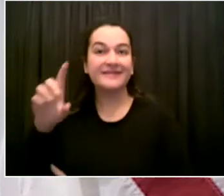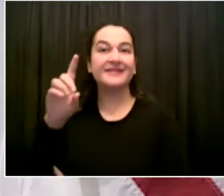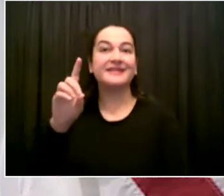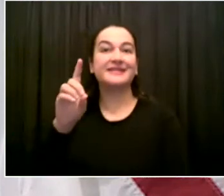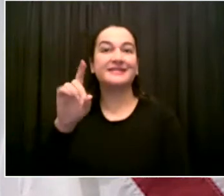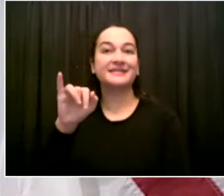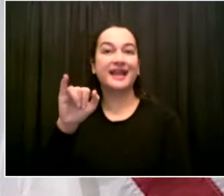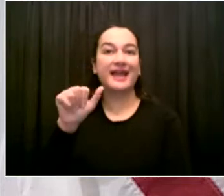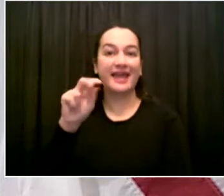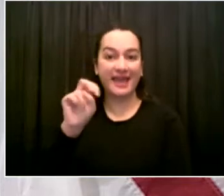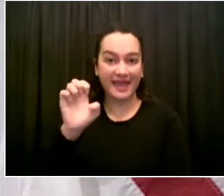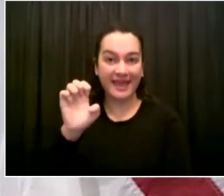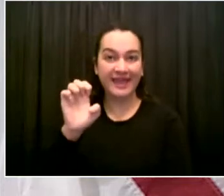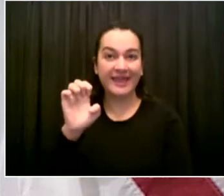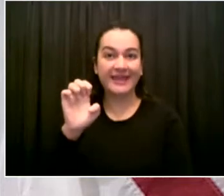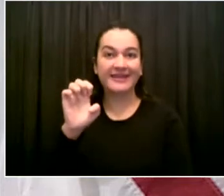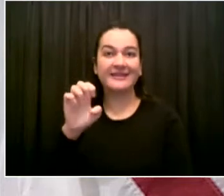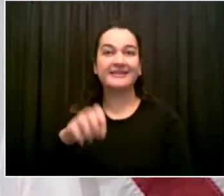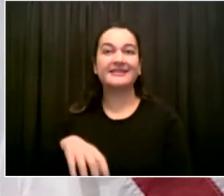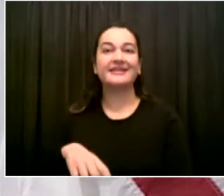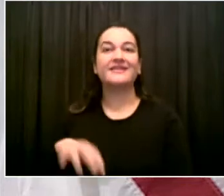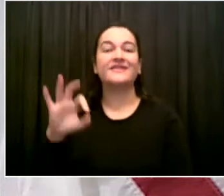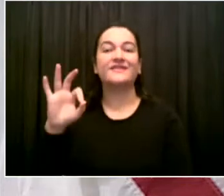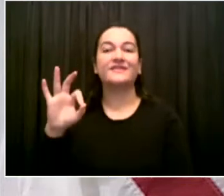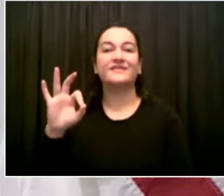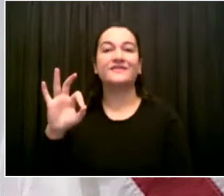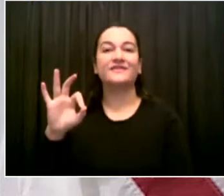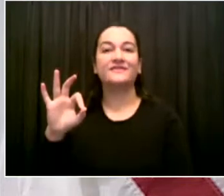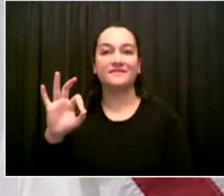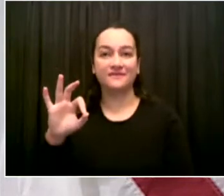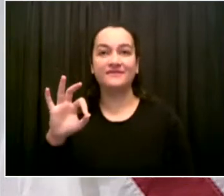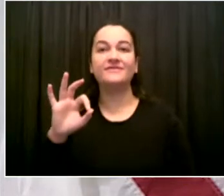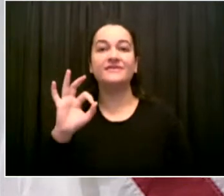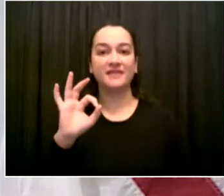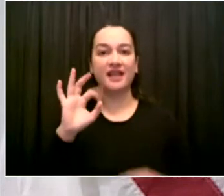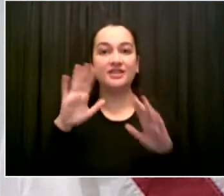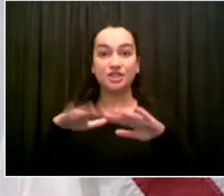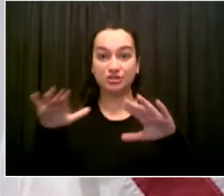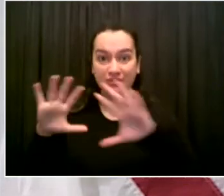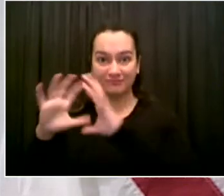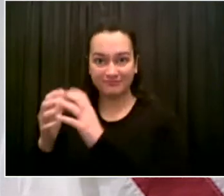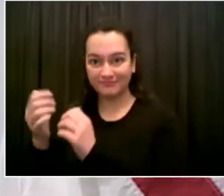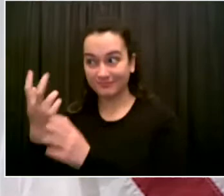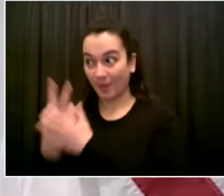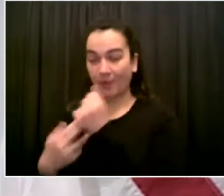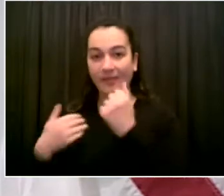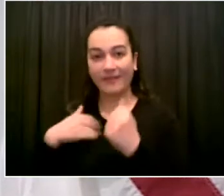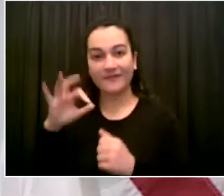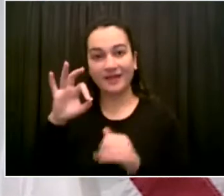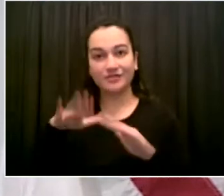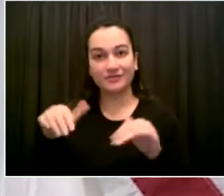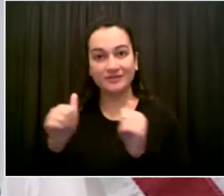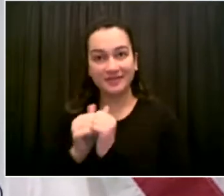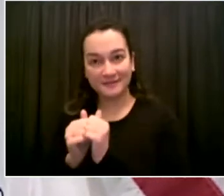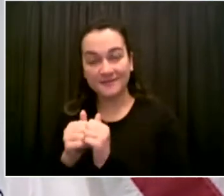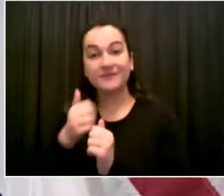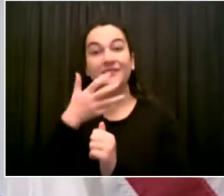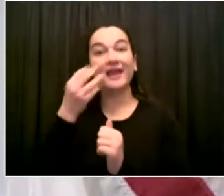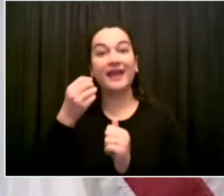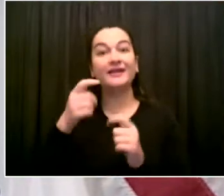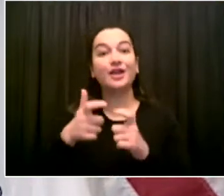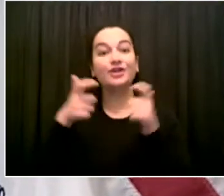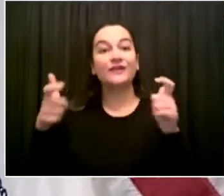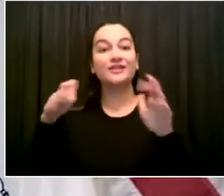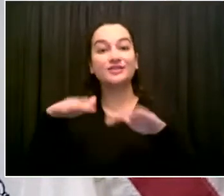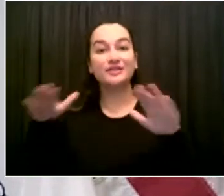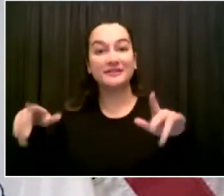1 great-grandchild on the way. That's pretty good. And so this proclamation, I was hoping to hand it to you, but I'm going to hold it up